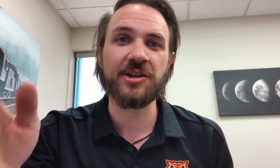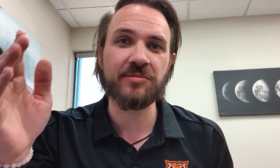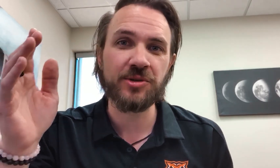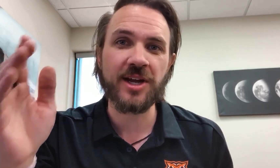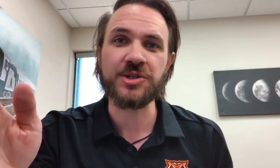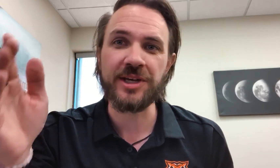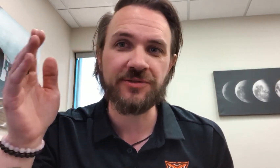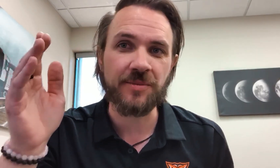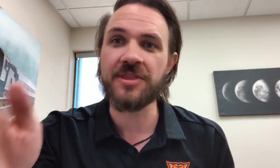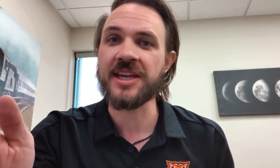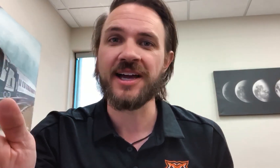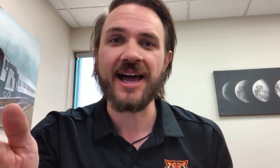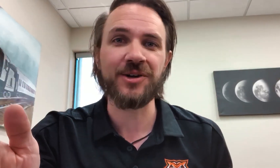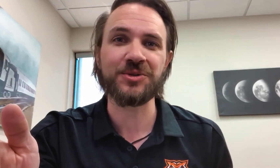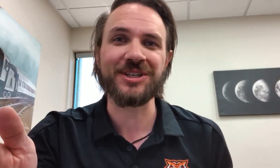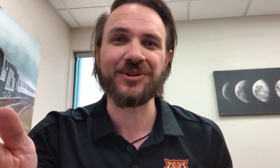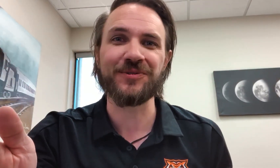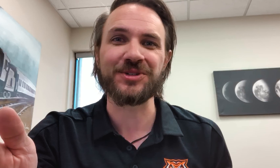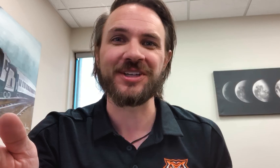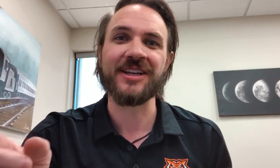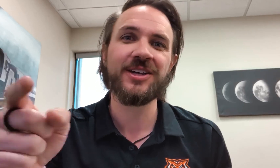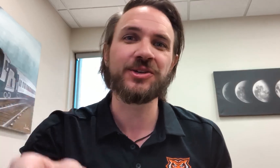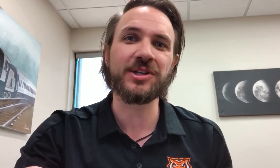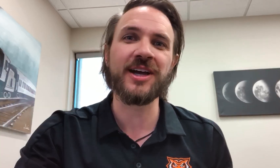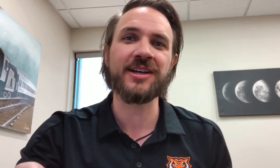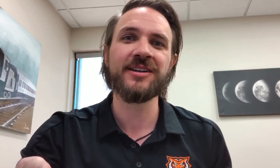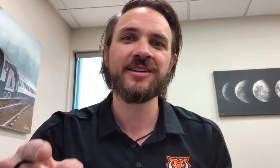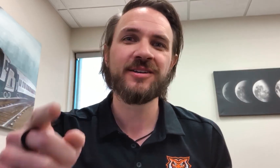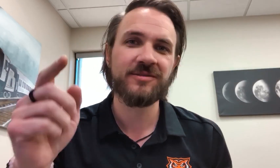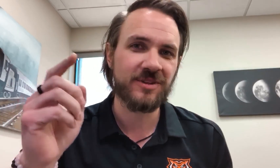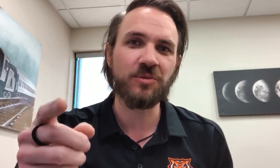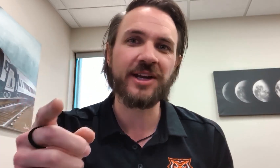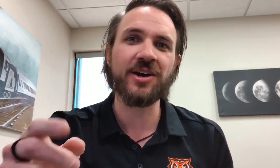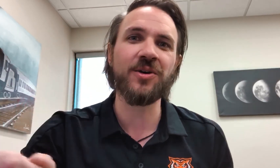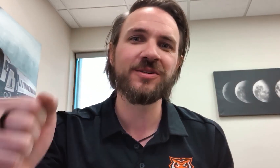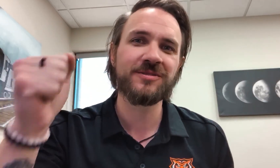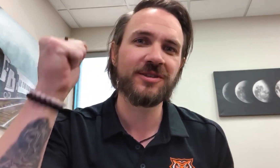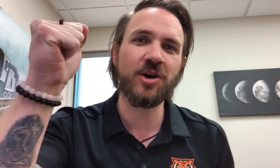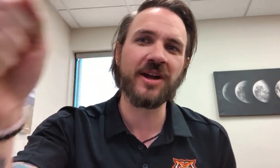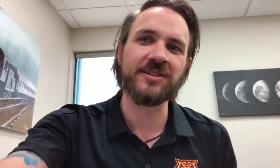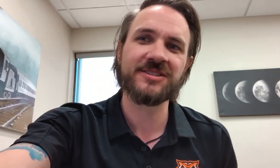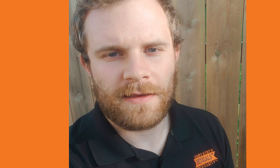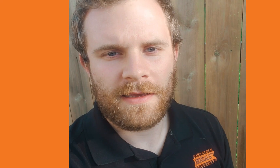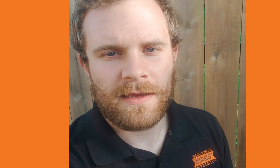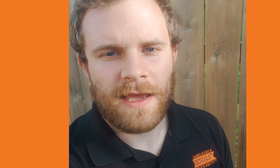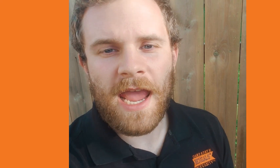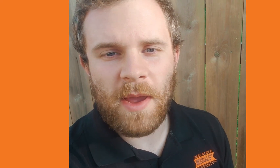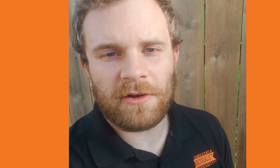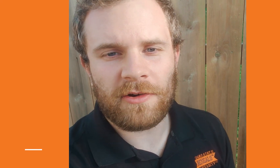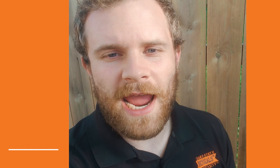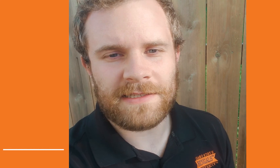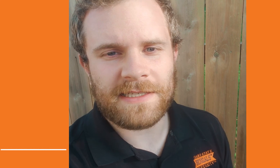ask, tell them you graduated from the Idaho State University. Good luck. Way to go. Go Bengals.